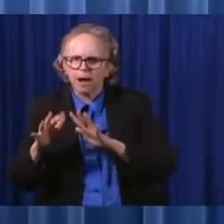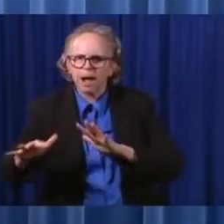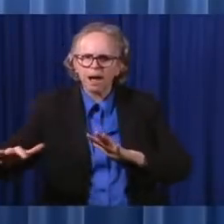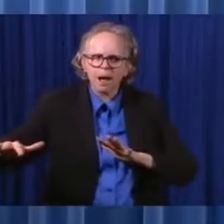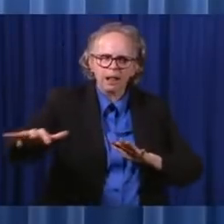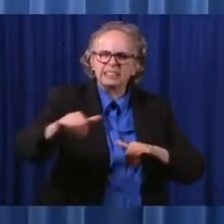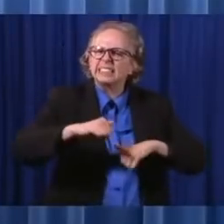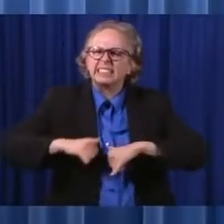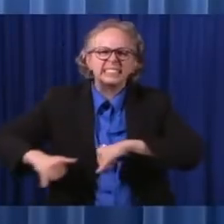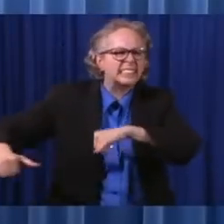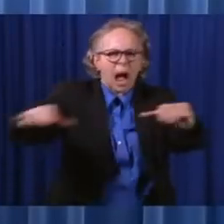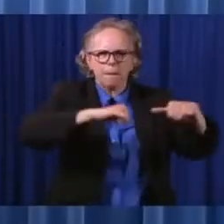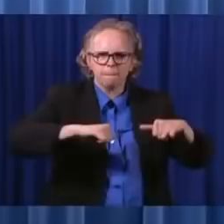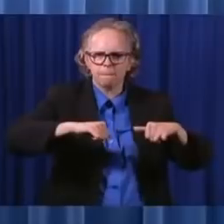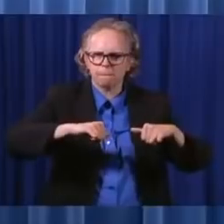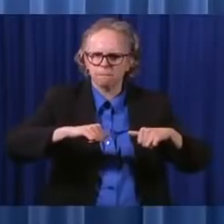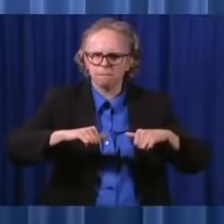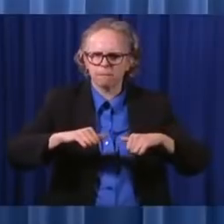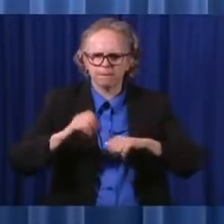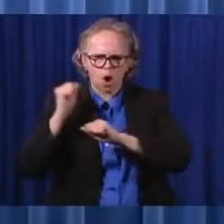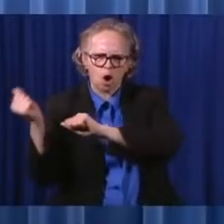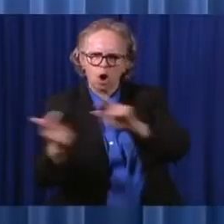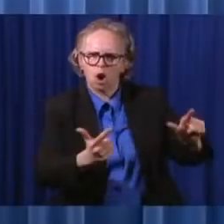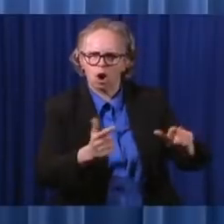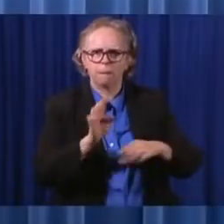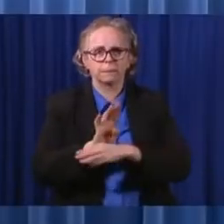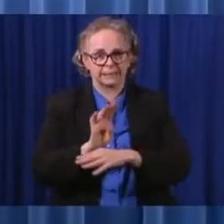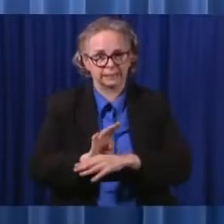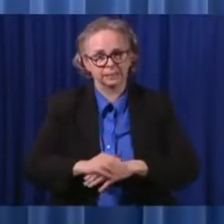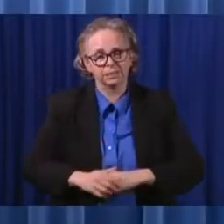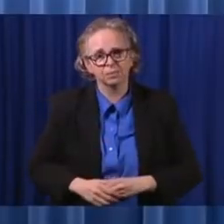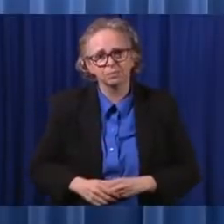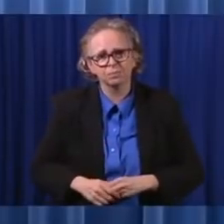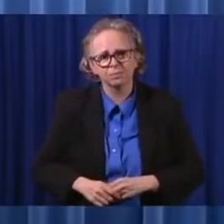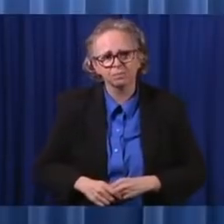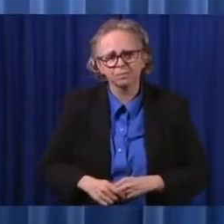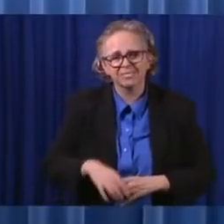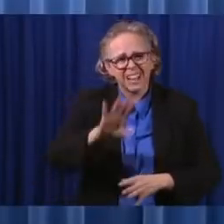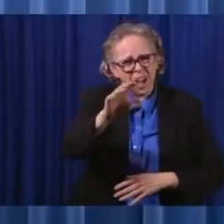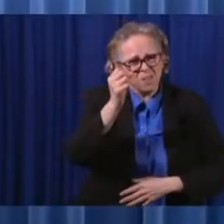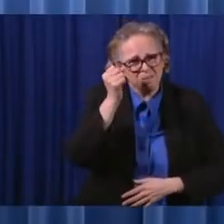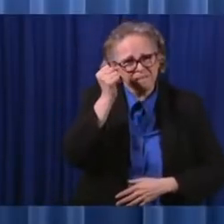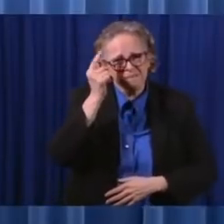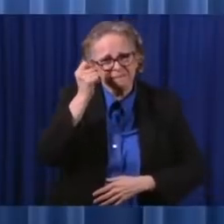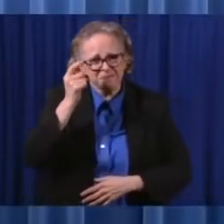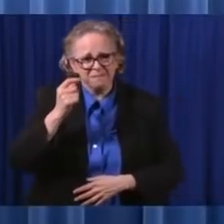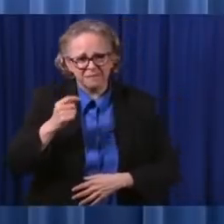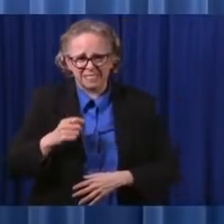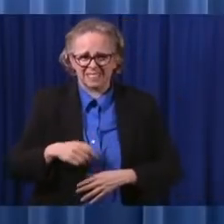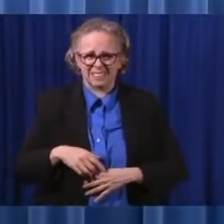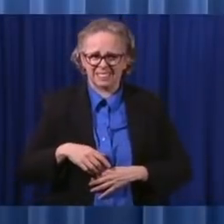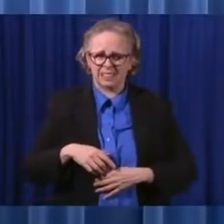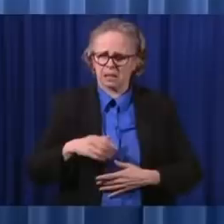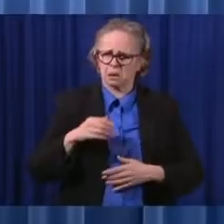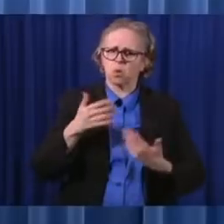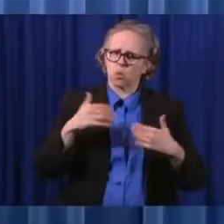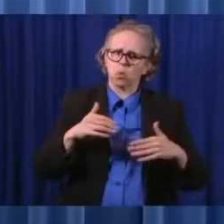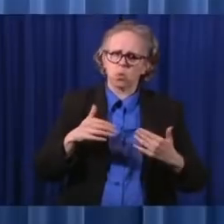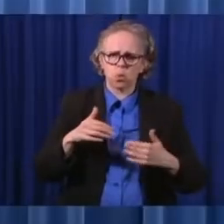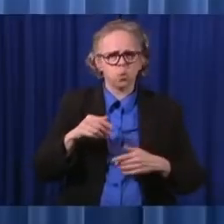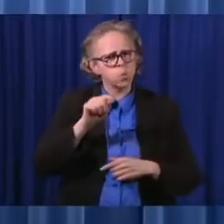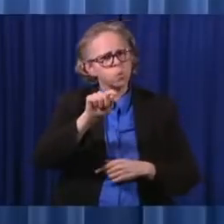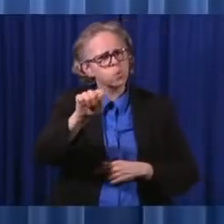In some cases, as we've talked about, some businesses, in most of these cases, we've had specific working